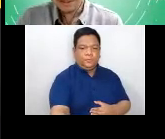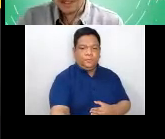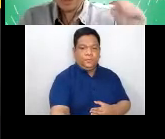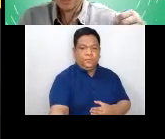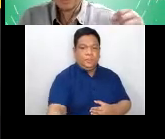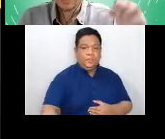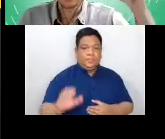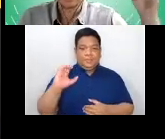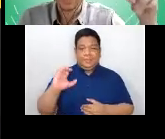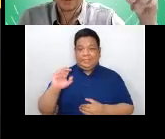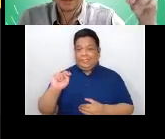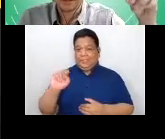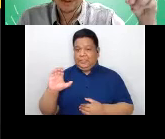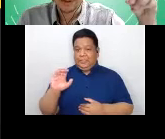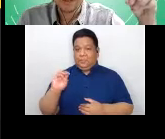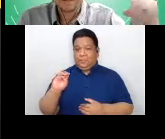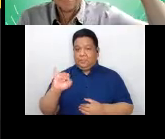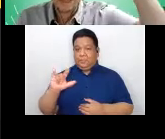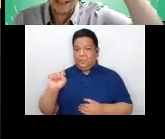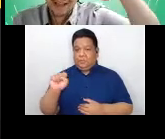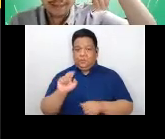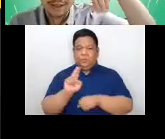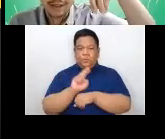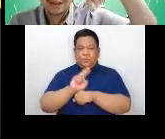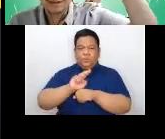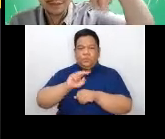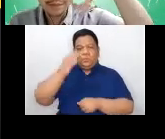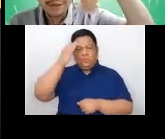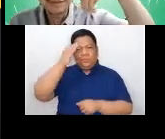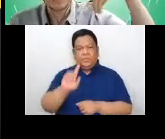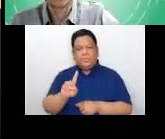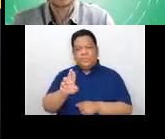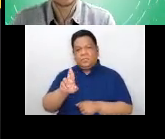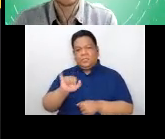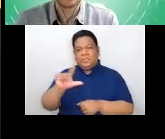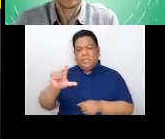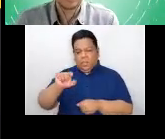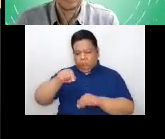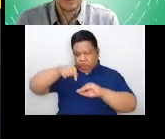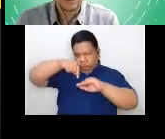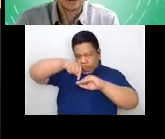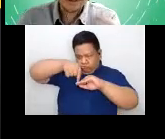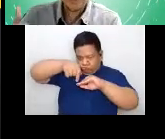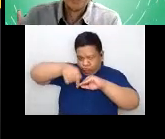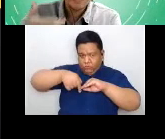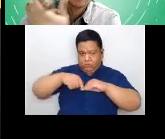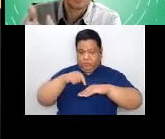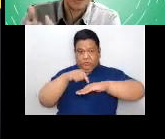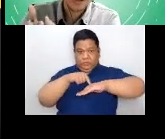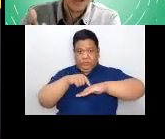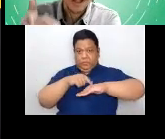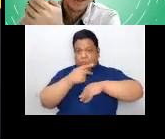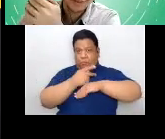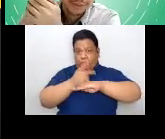mills, it uses a drill bit, okay, a cutting bit to remove and cut materials out. So if you've ever used a